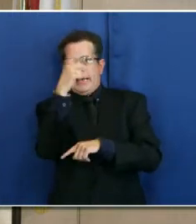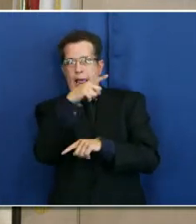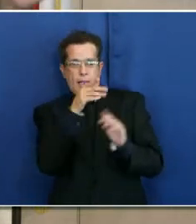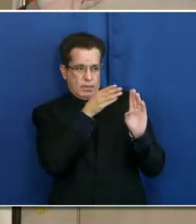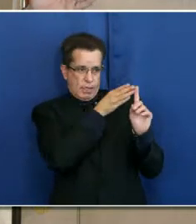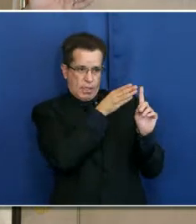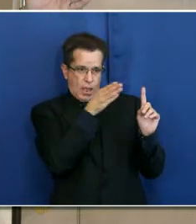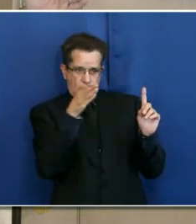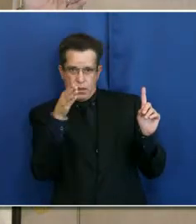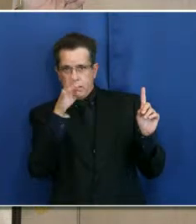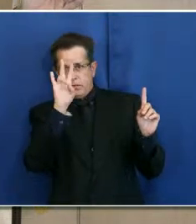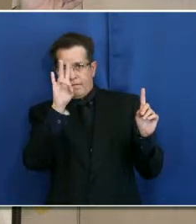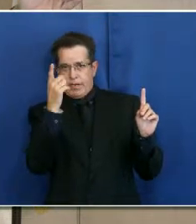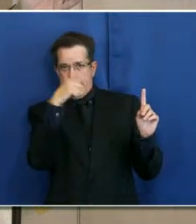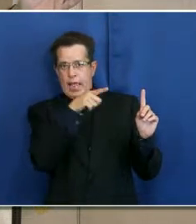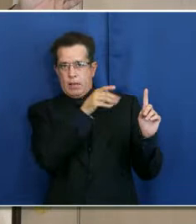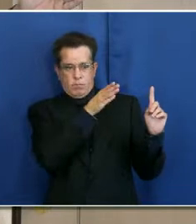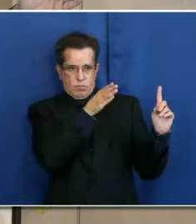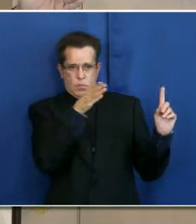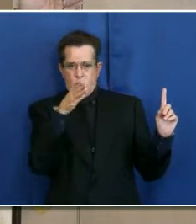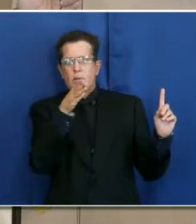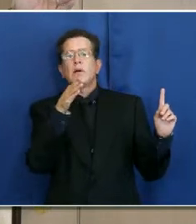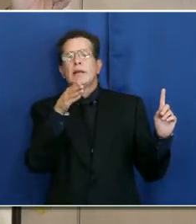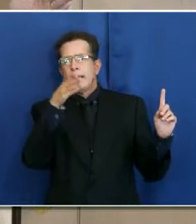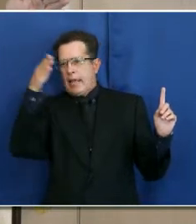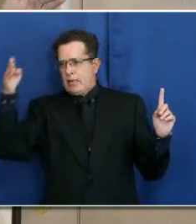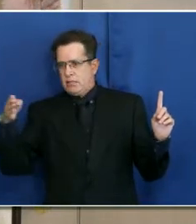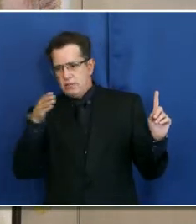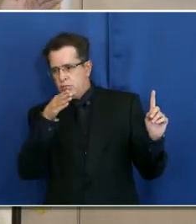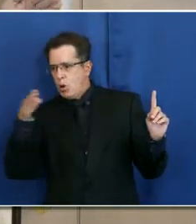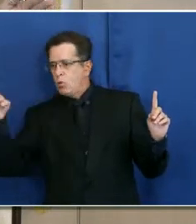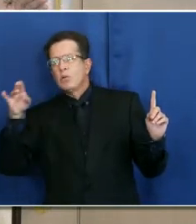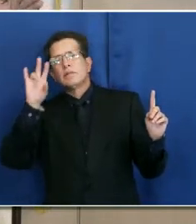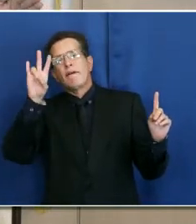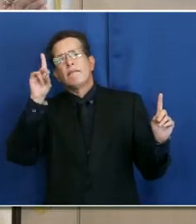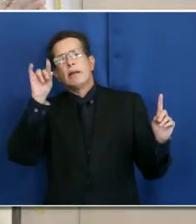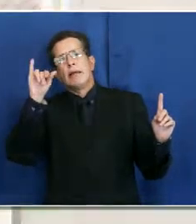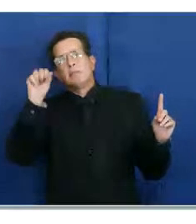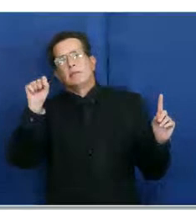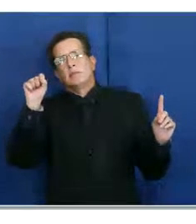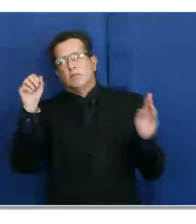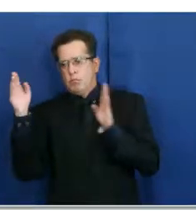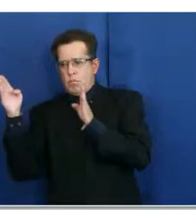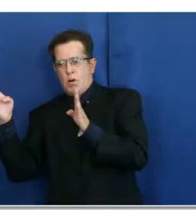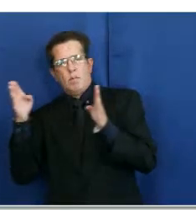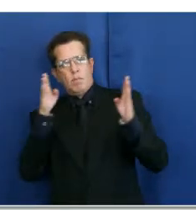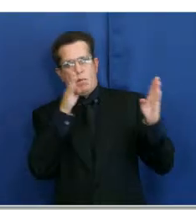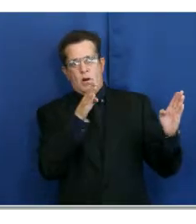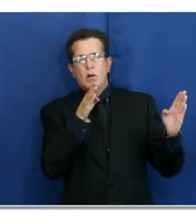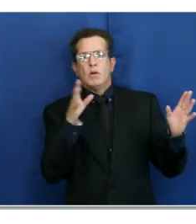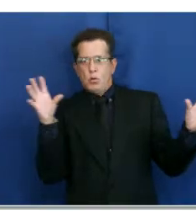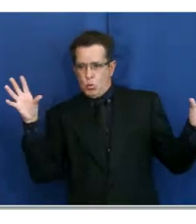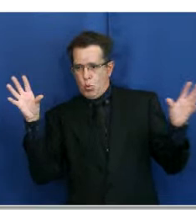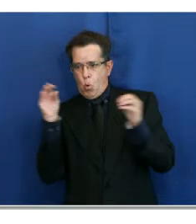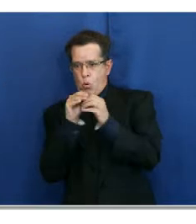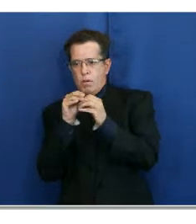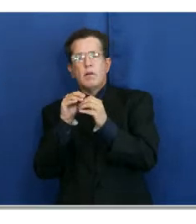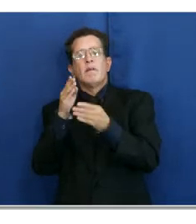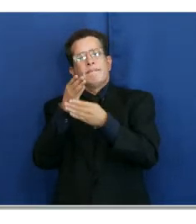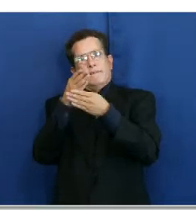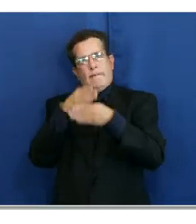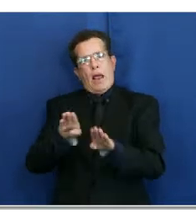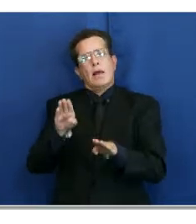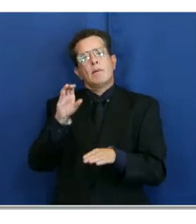then the next 7 days, and you total those 7 days and you divide it by the population,